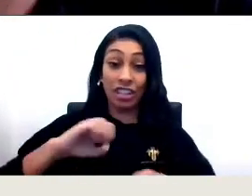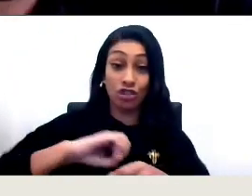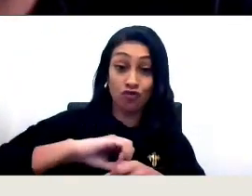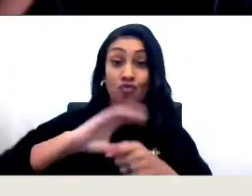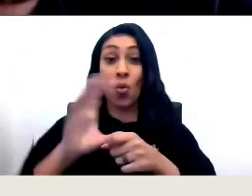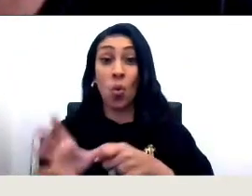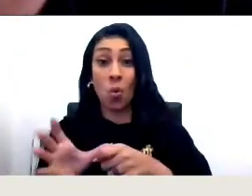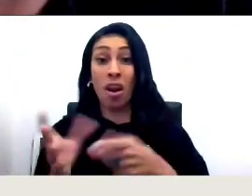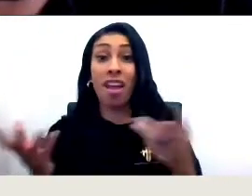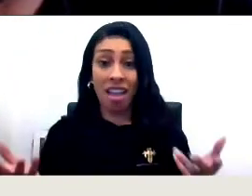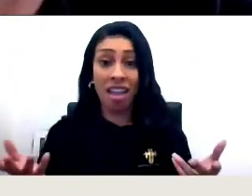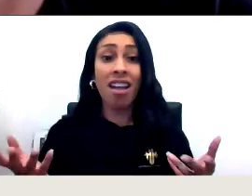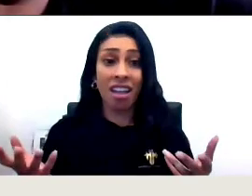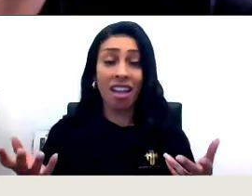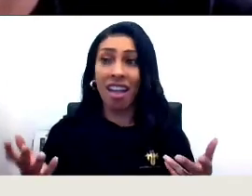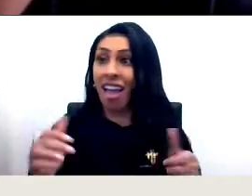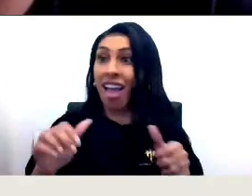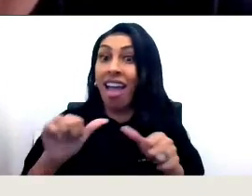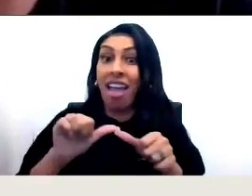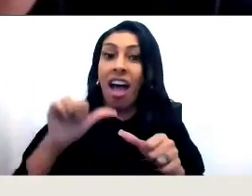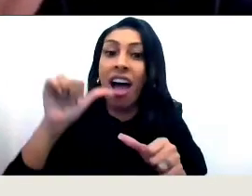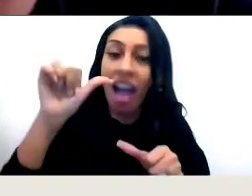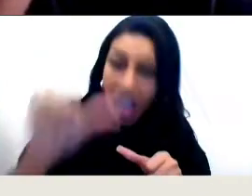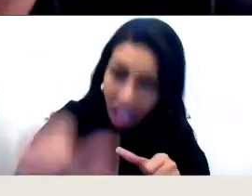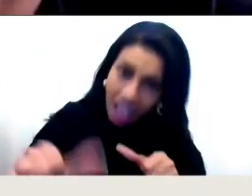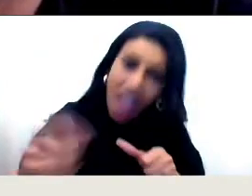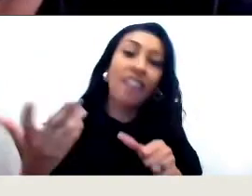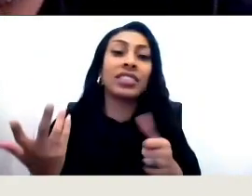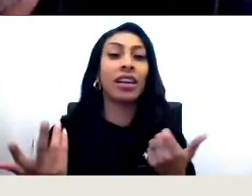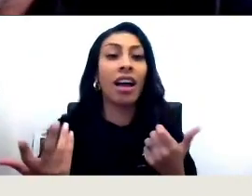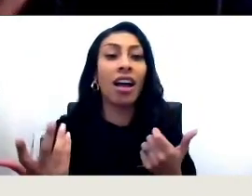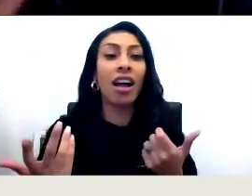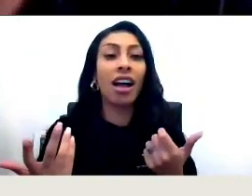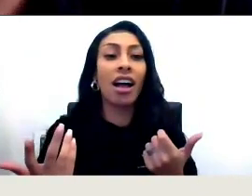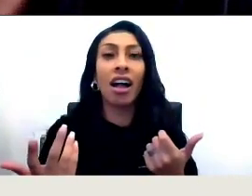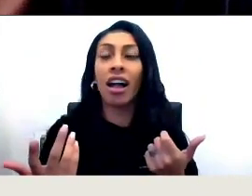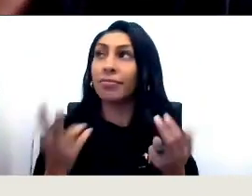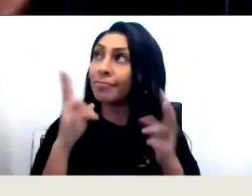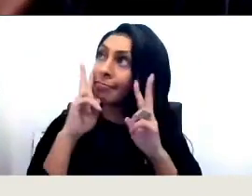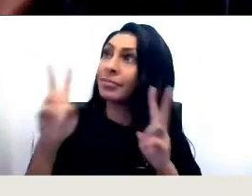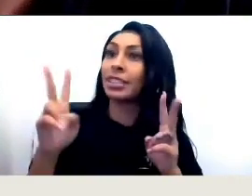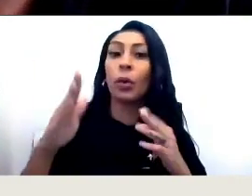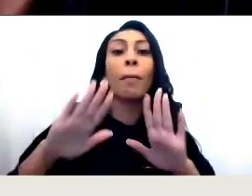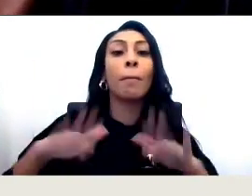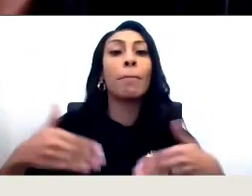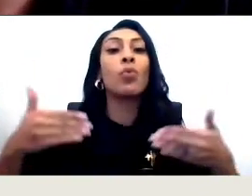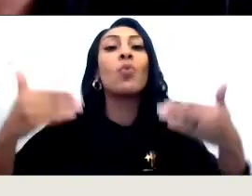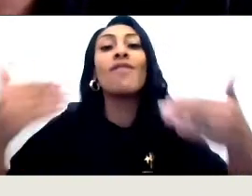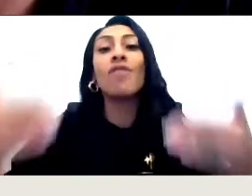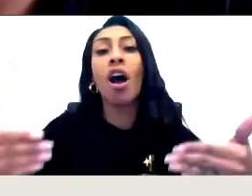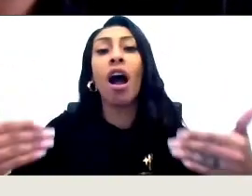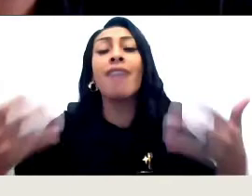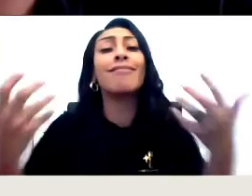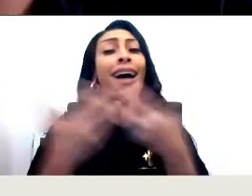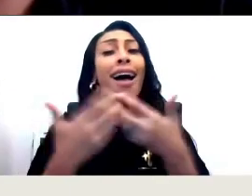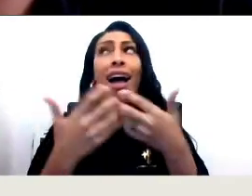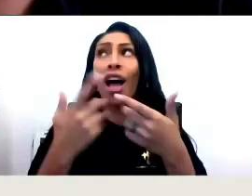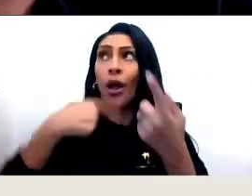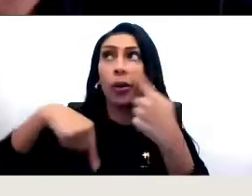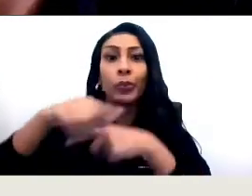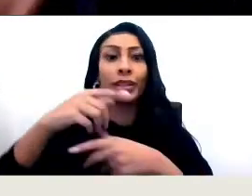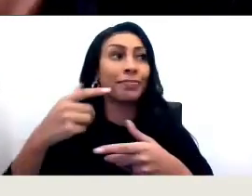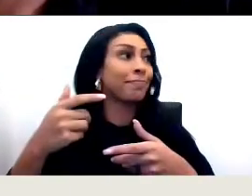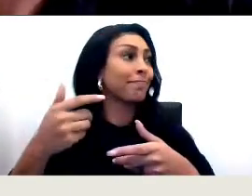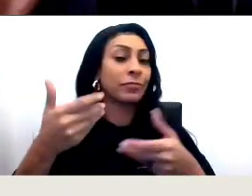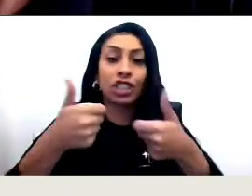post, you know, everything. Once we know that there's a vaccine and we can move on, how are we going to do that? How are we going to pick